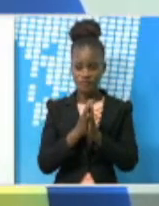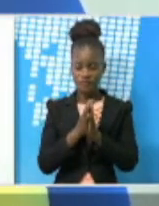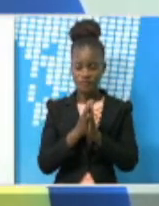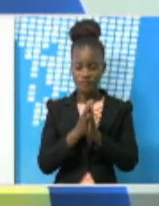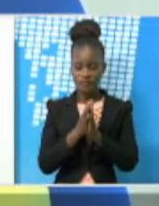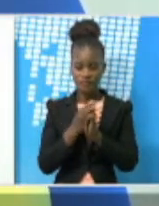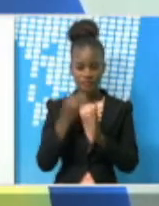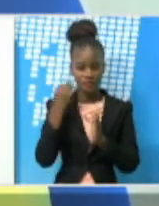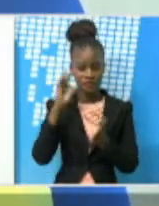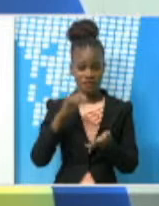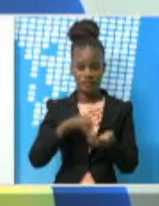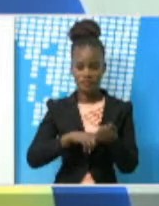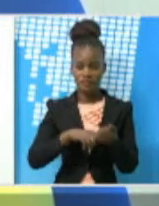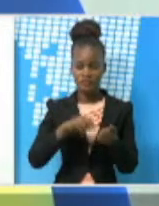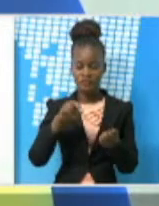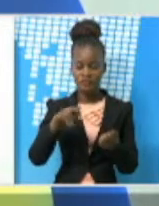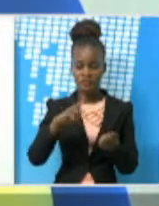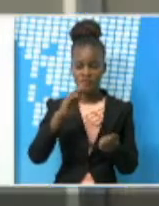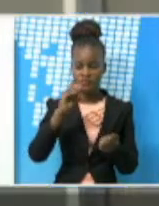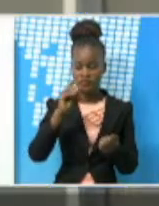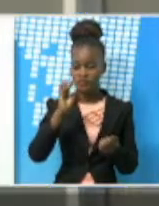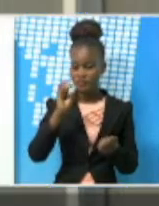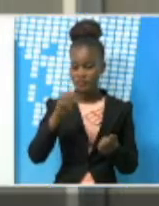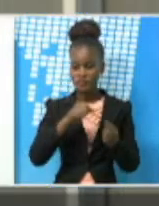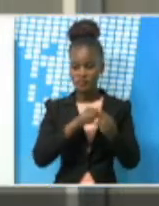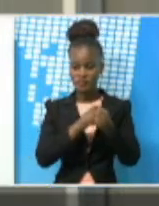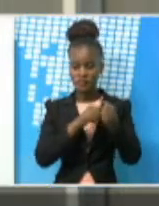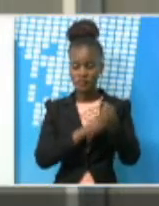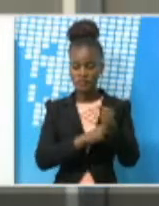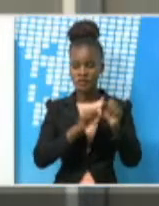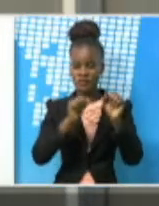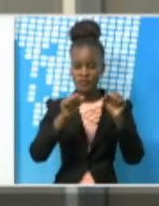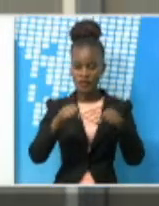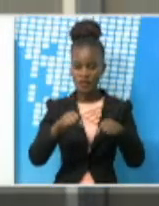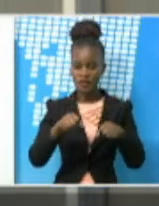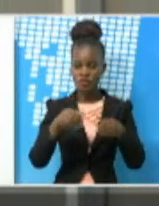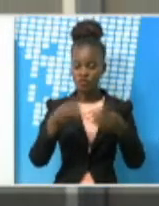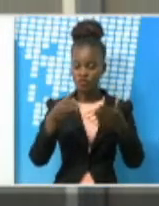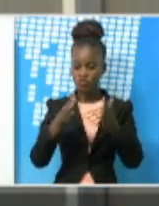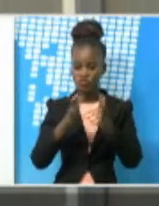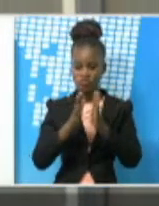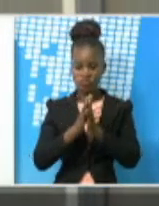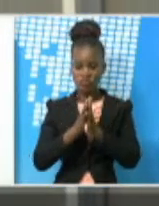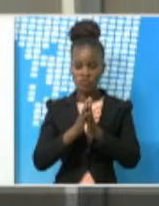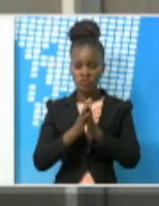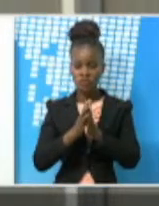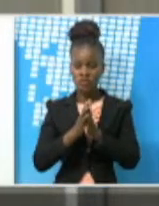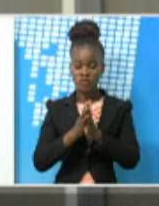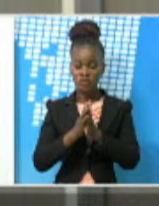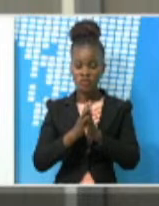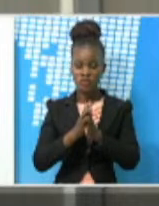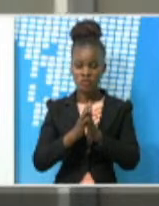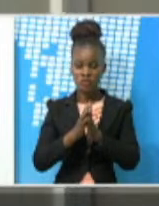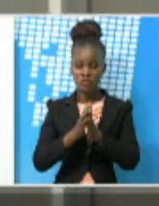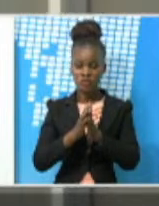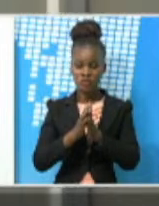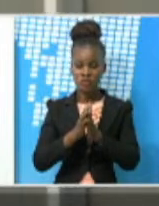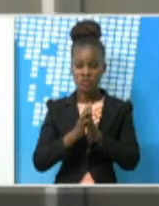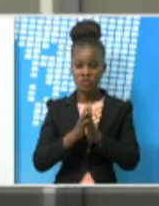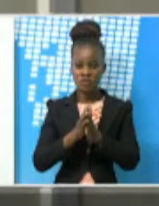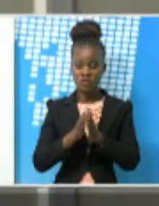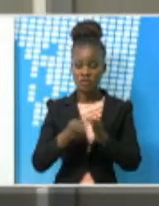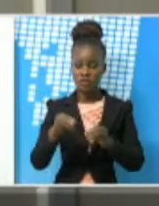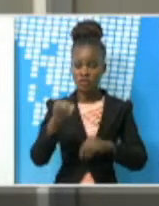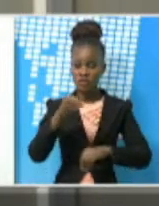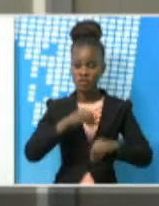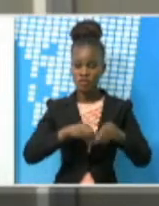of getting the UDC financial support? Yes, for UDC, first and foremost, The way the investments come into